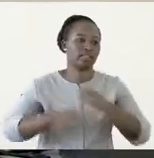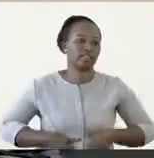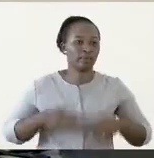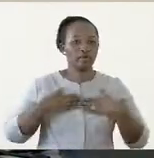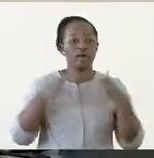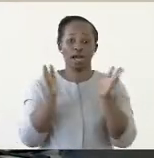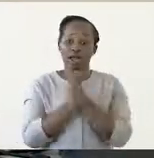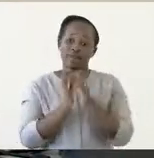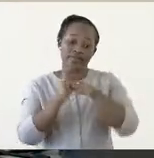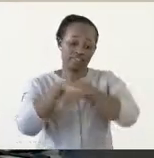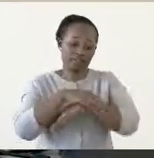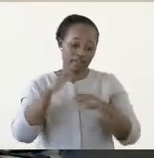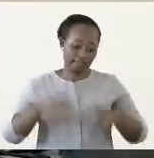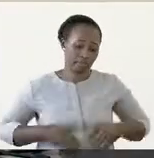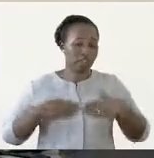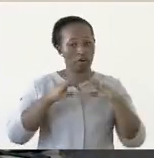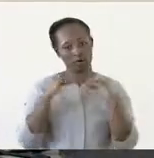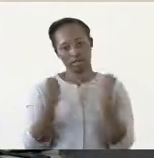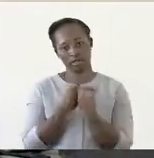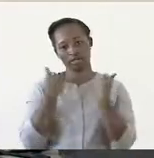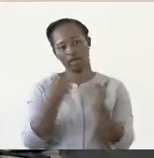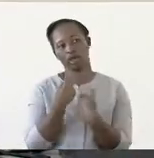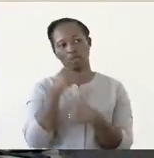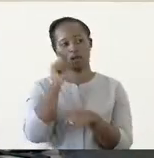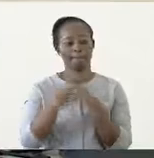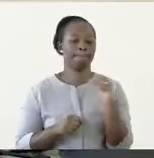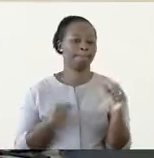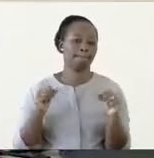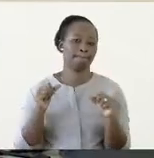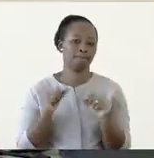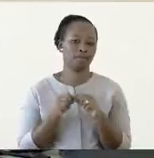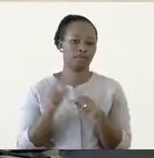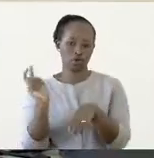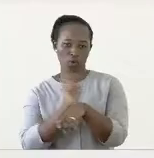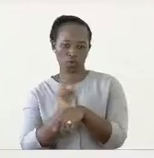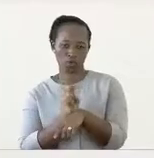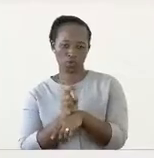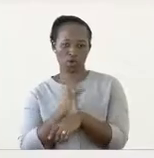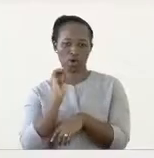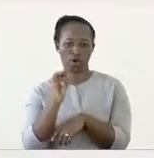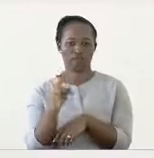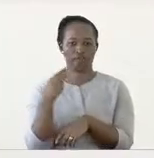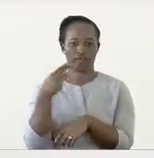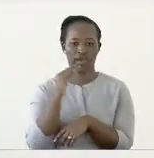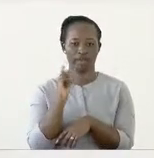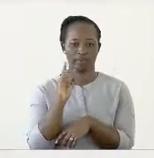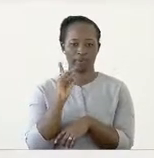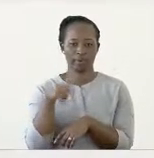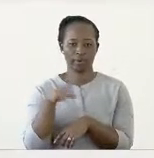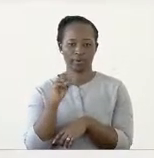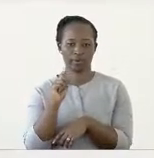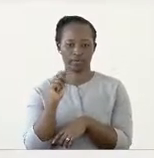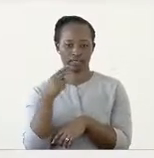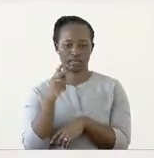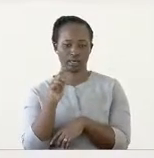body activities. So let's talk about, I said the controller of homeostasis is most, in most animals,